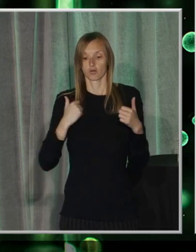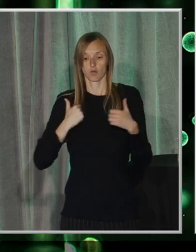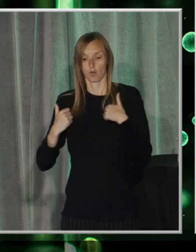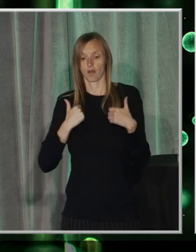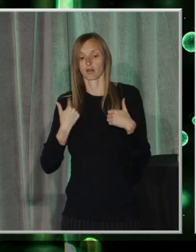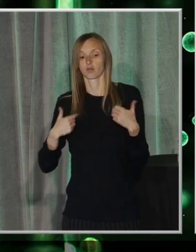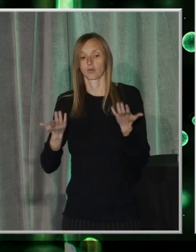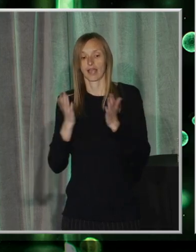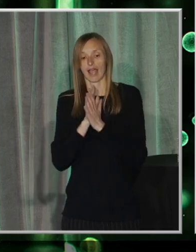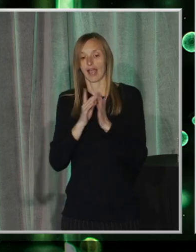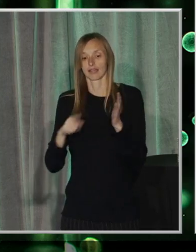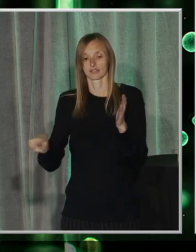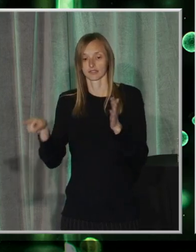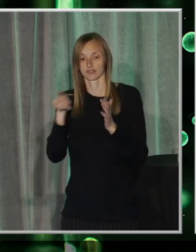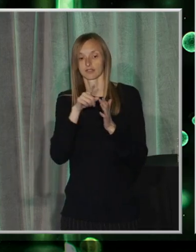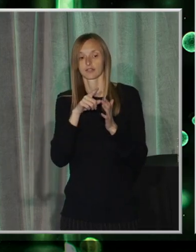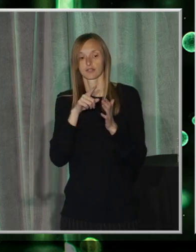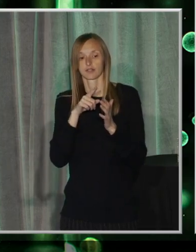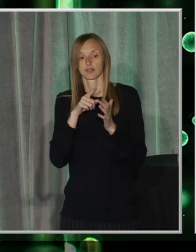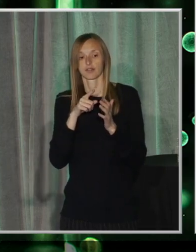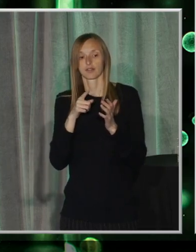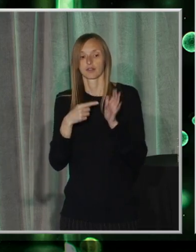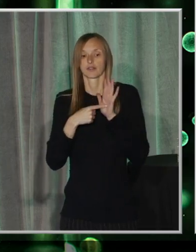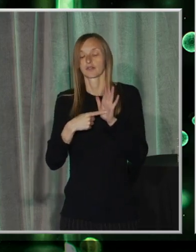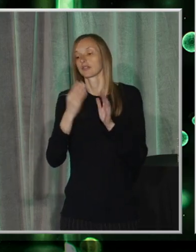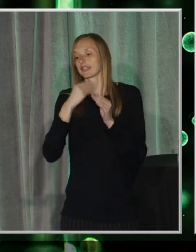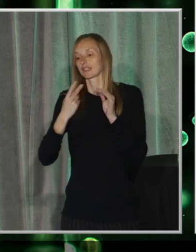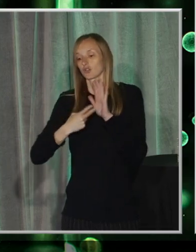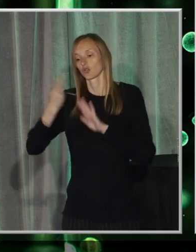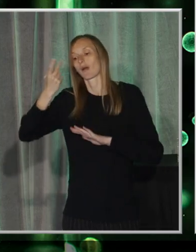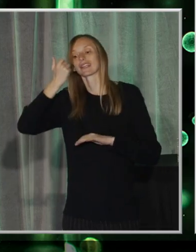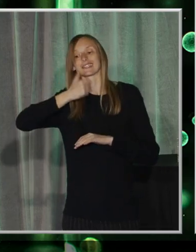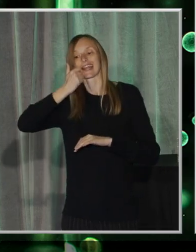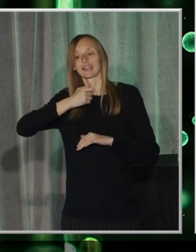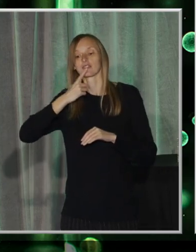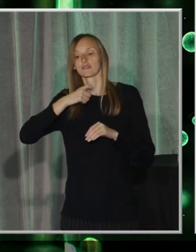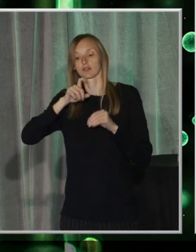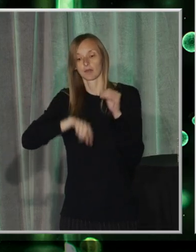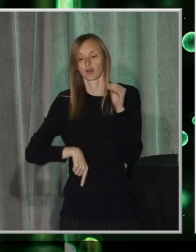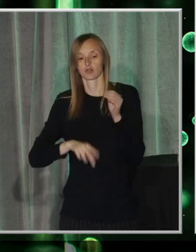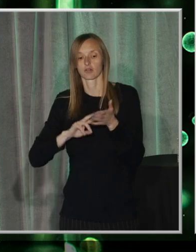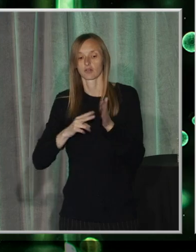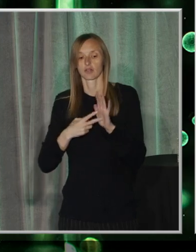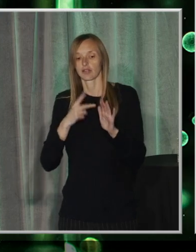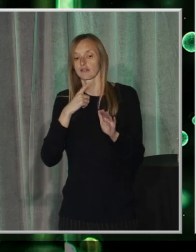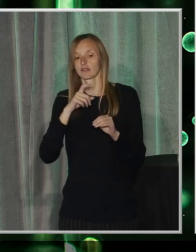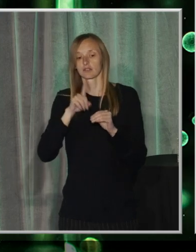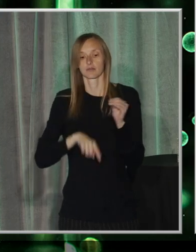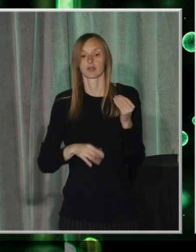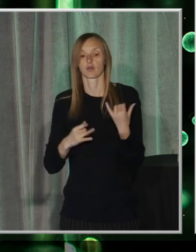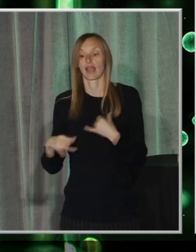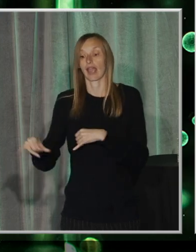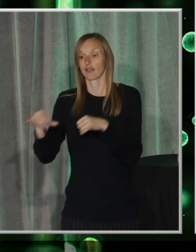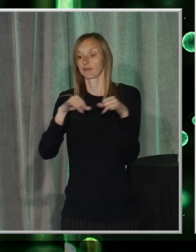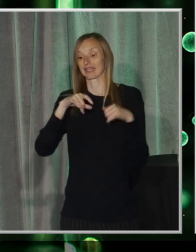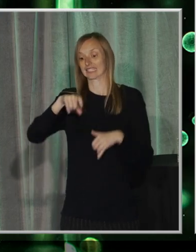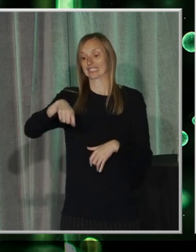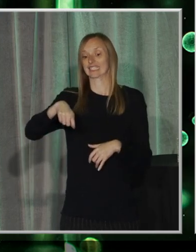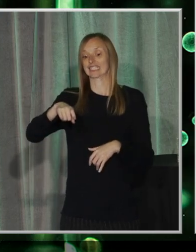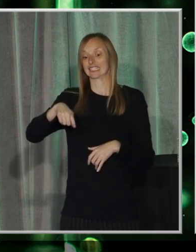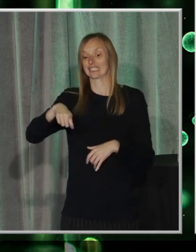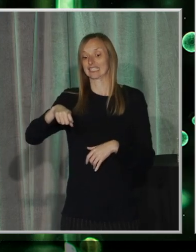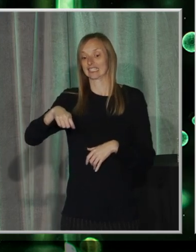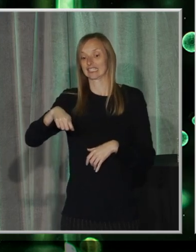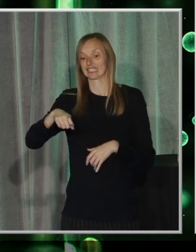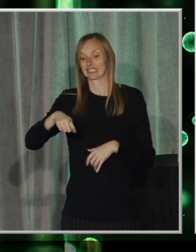for instance, I consume it twice a day. So it means that the tomatoes everyone needs is something that needs.